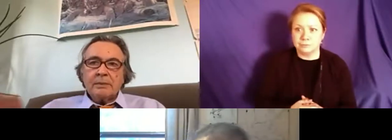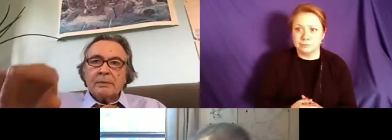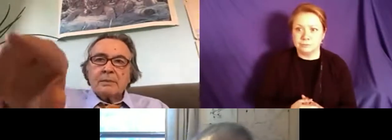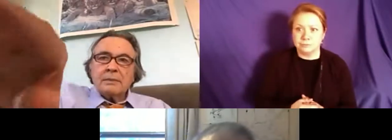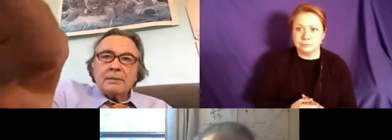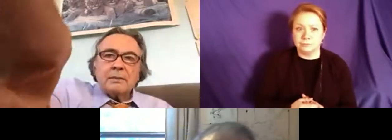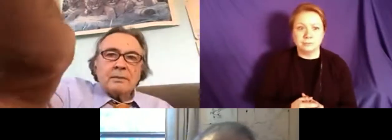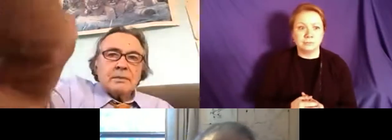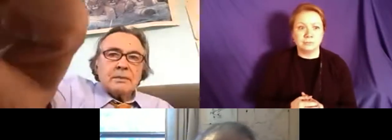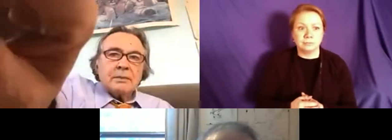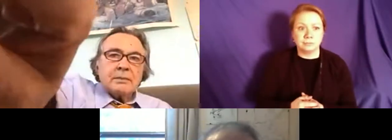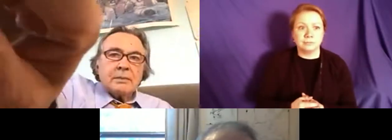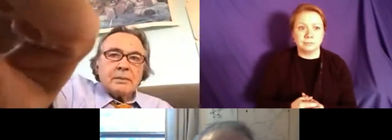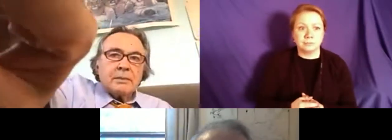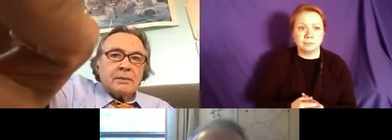So